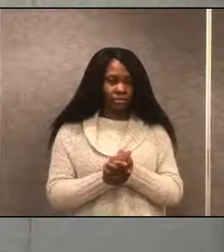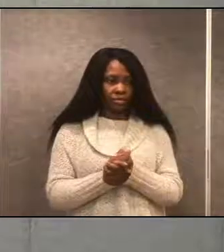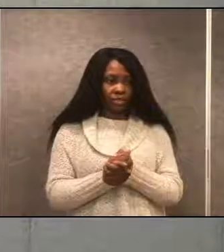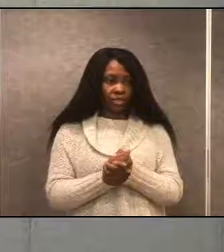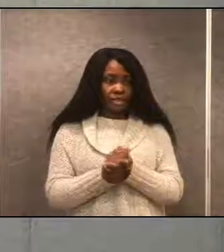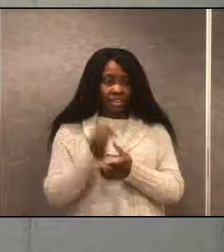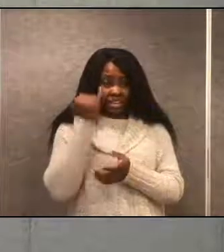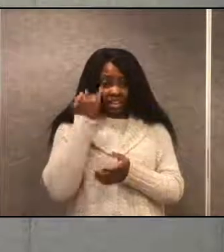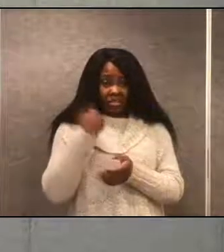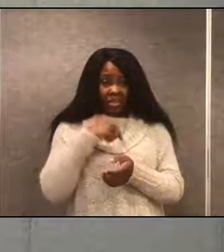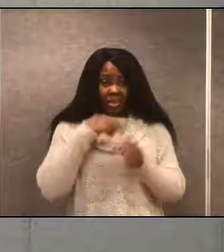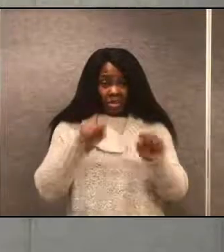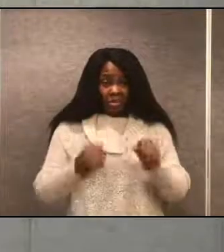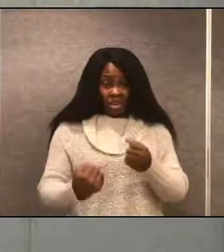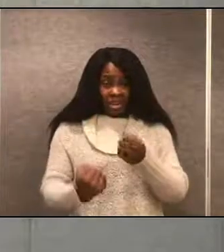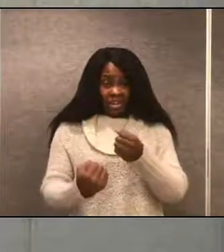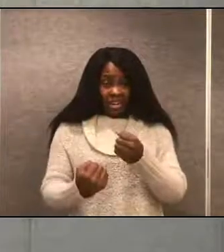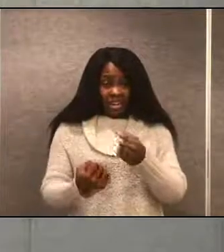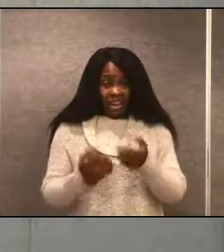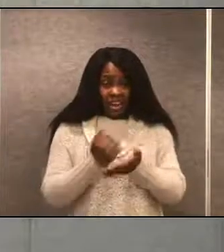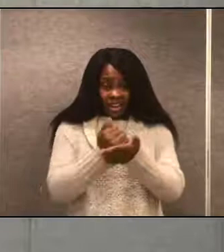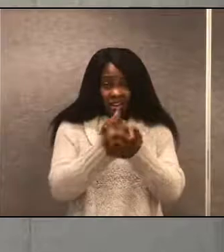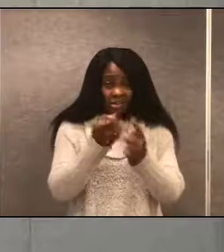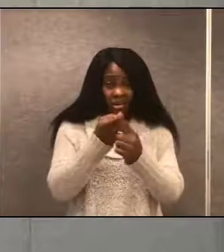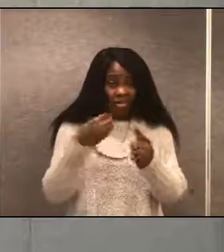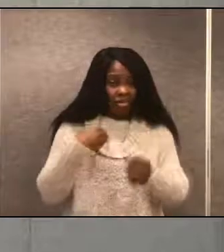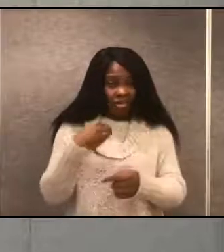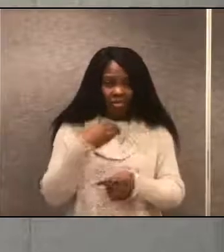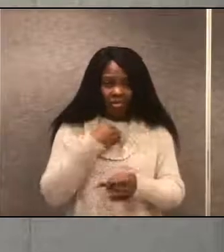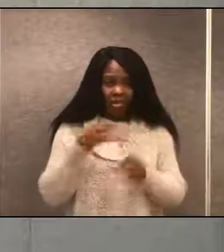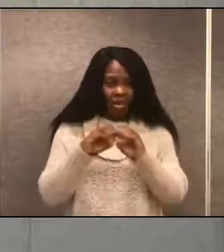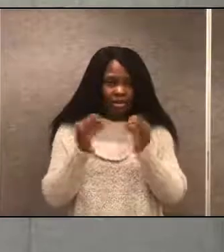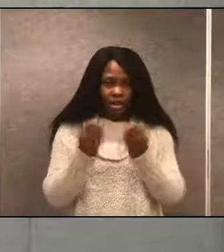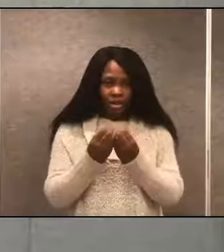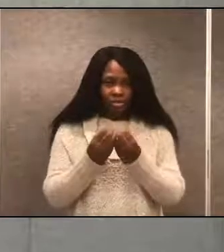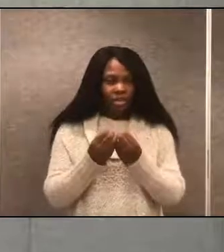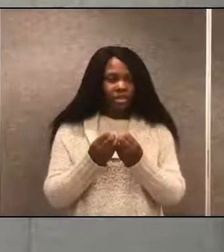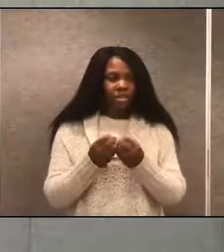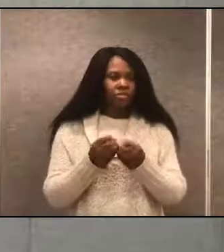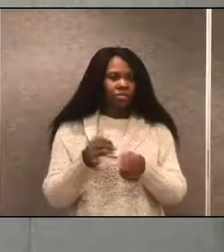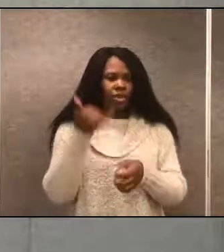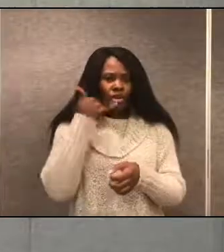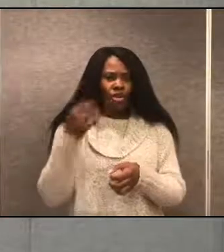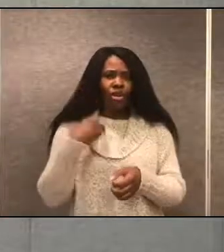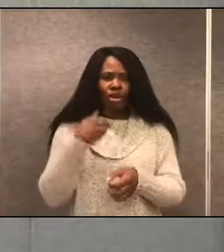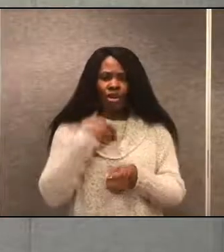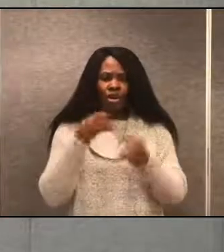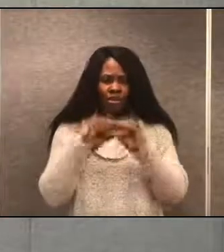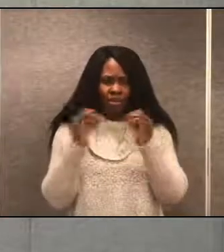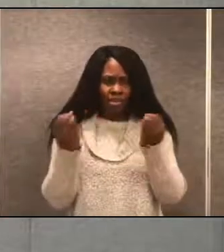be of any help from the mayor's office, please call Constituent Services at